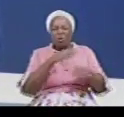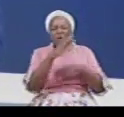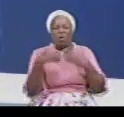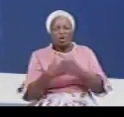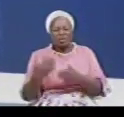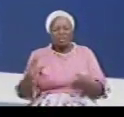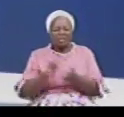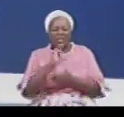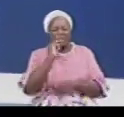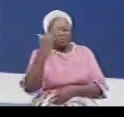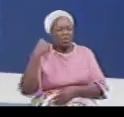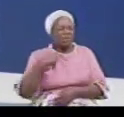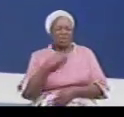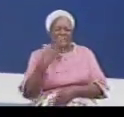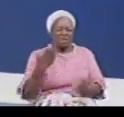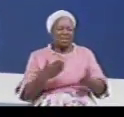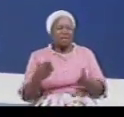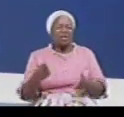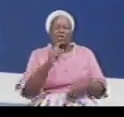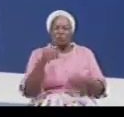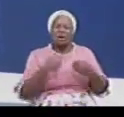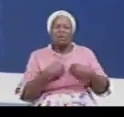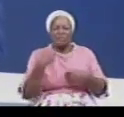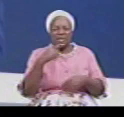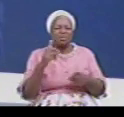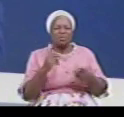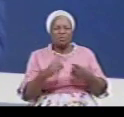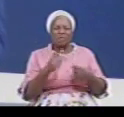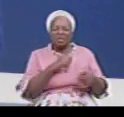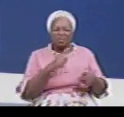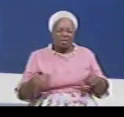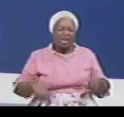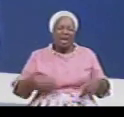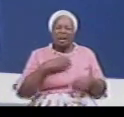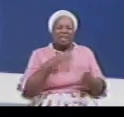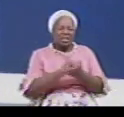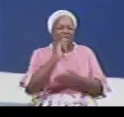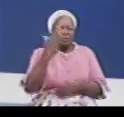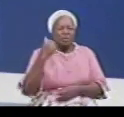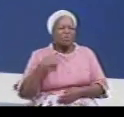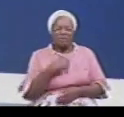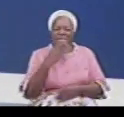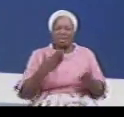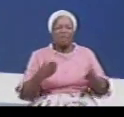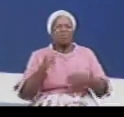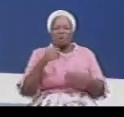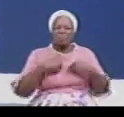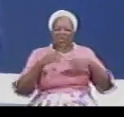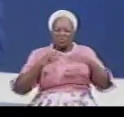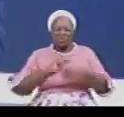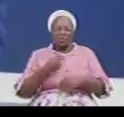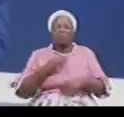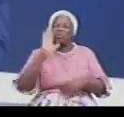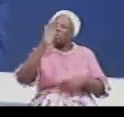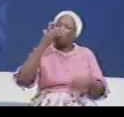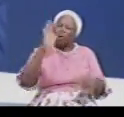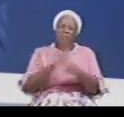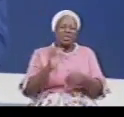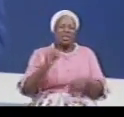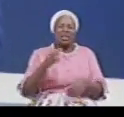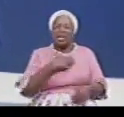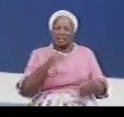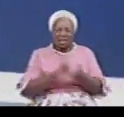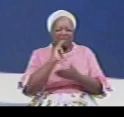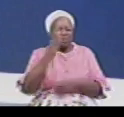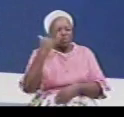are here. You have sent us to the world. And that is why we are here. You have given us your promises. And that is why we